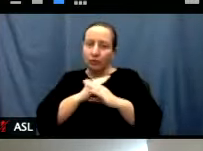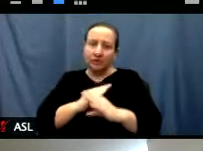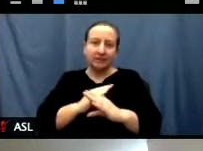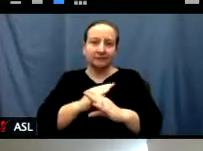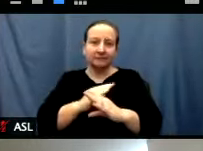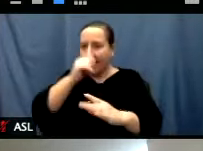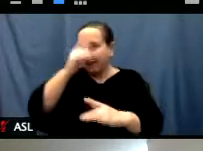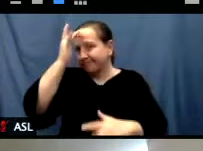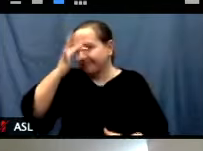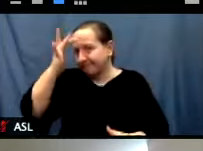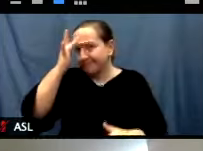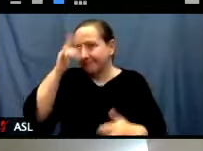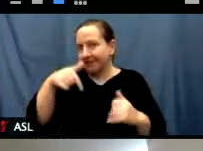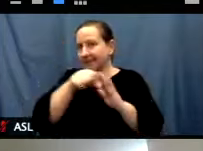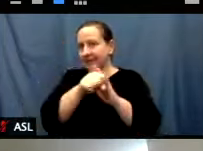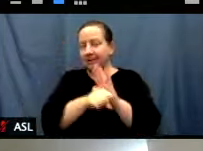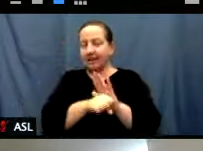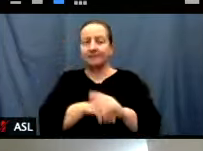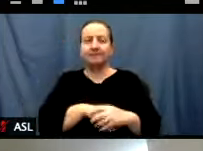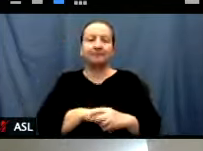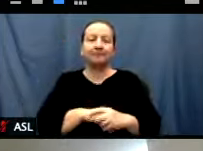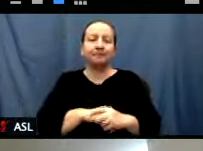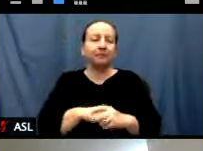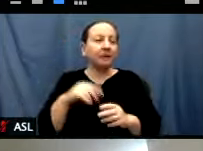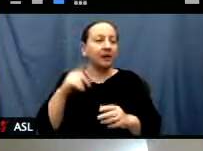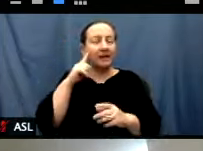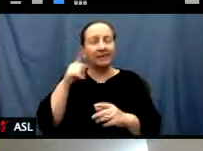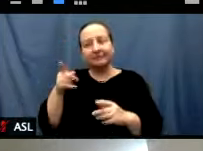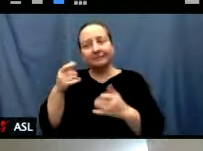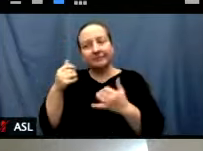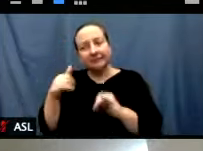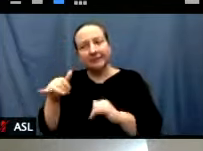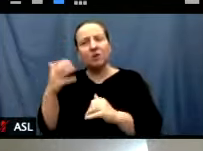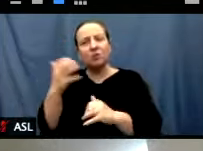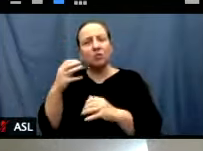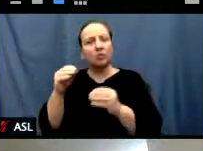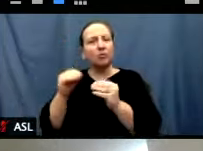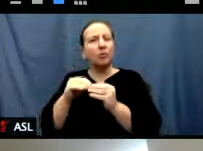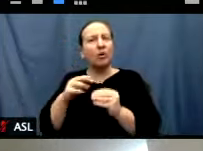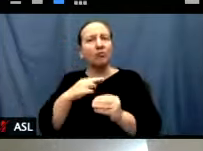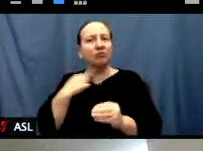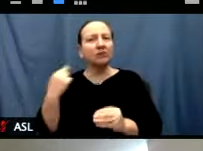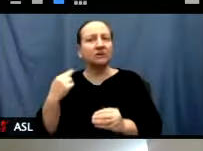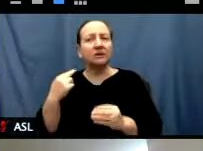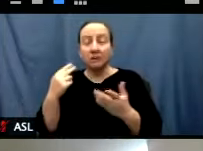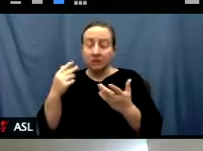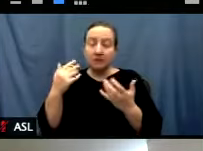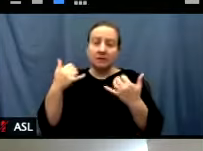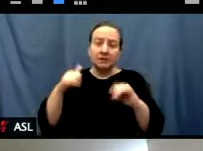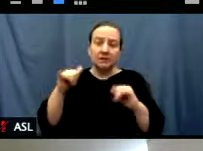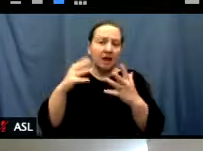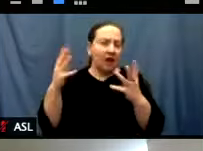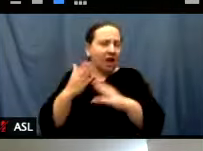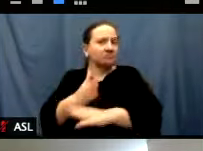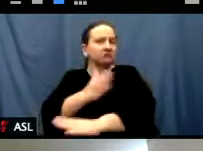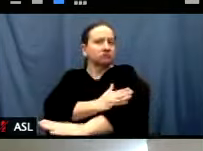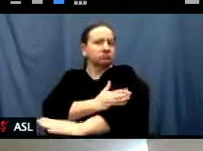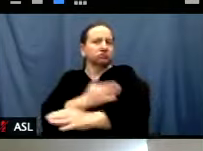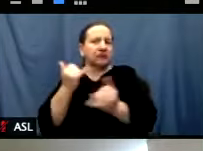infection in the state. So I think they continue to be vulnerable, but lots of great strides being made in our residential facilities at this